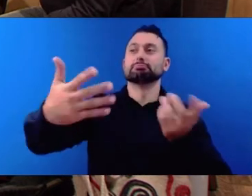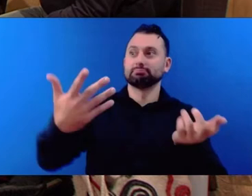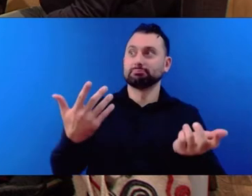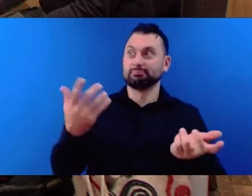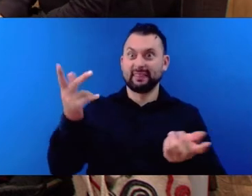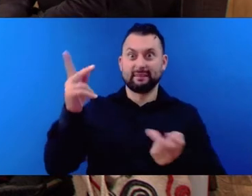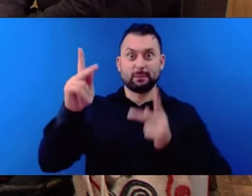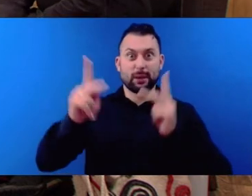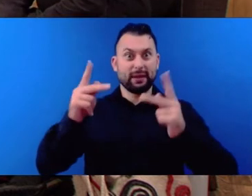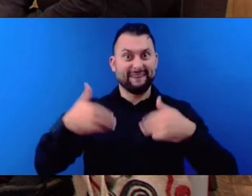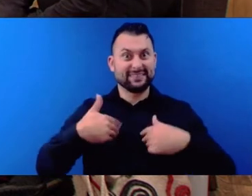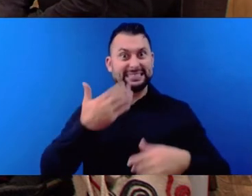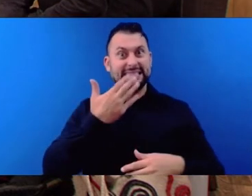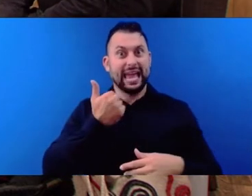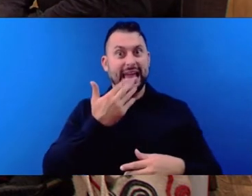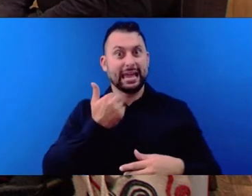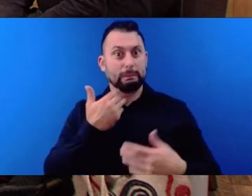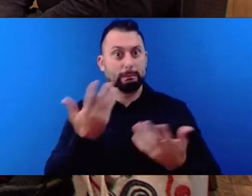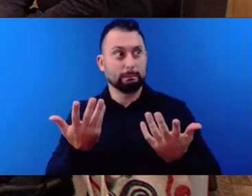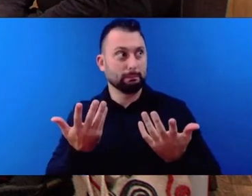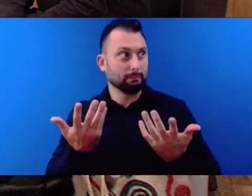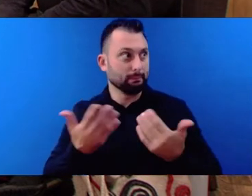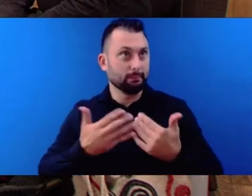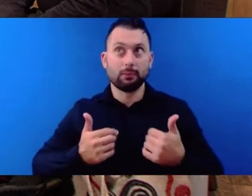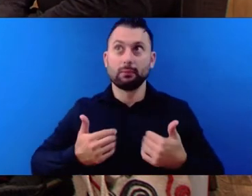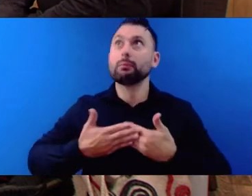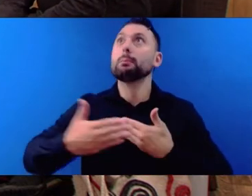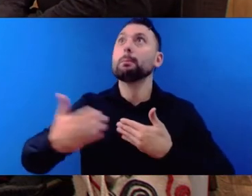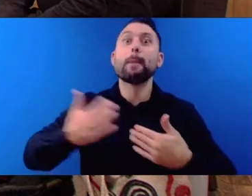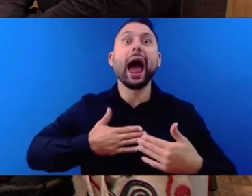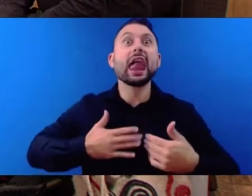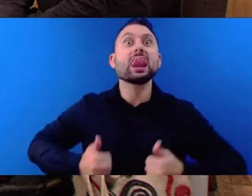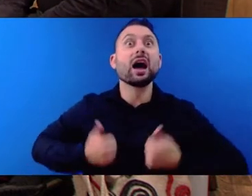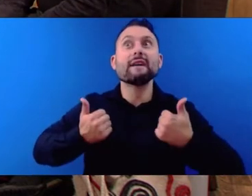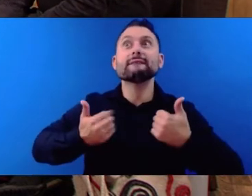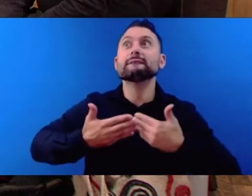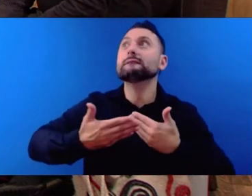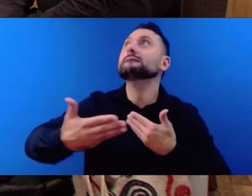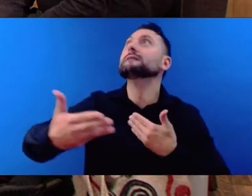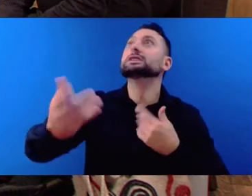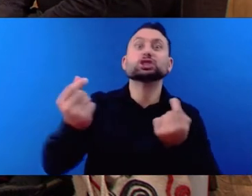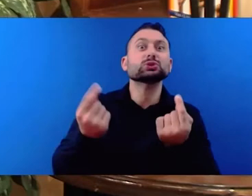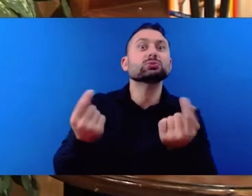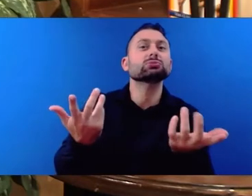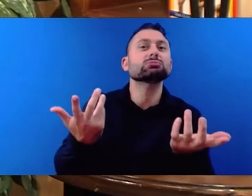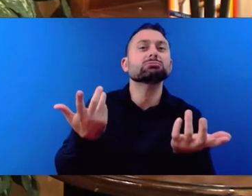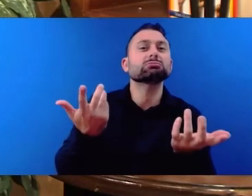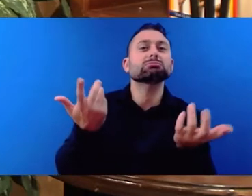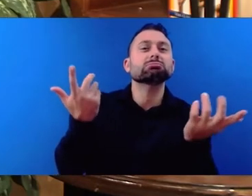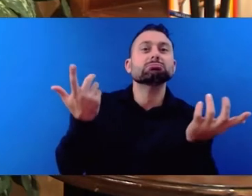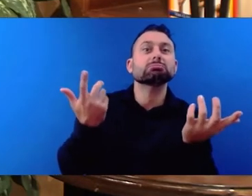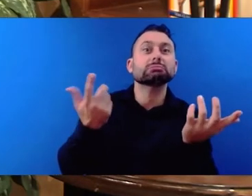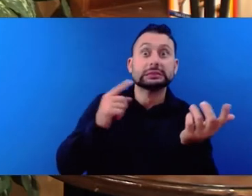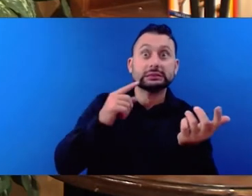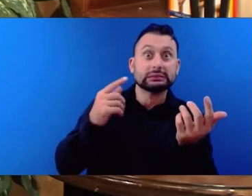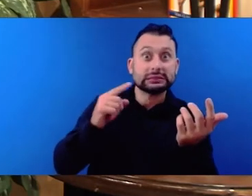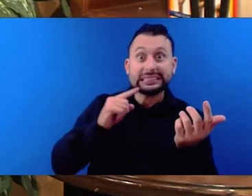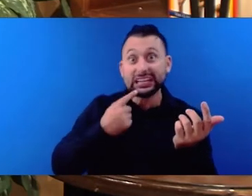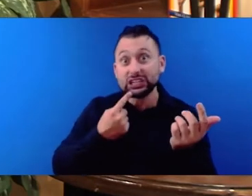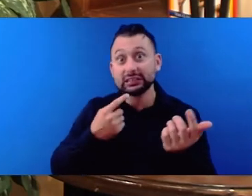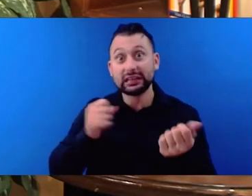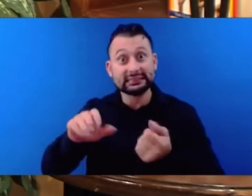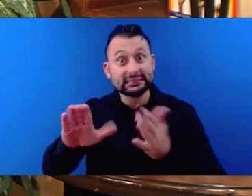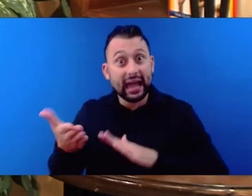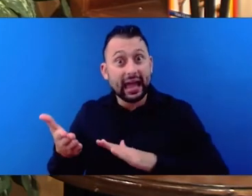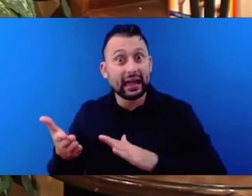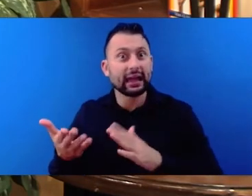Is that a life-threatening diagnosis, and then long-term health impacts? So diabetes itself, I